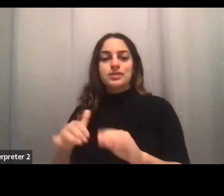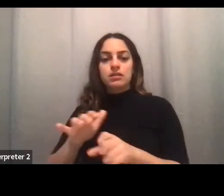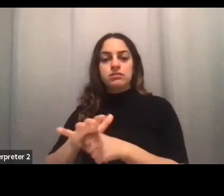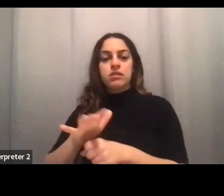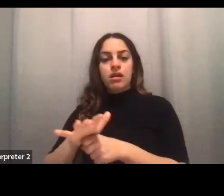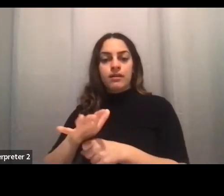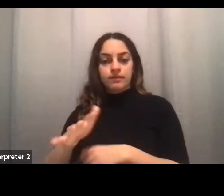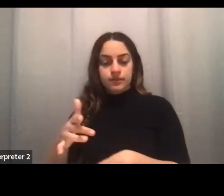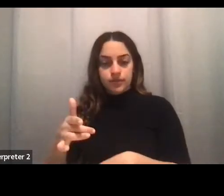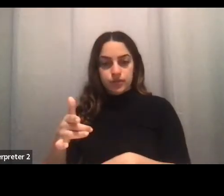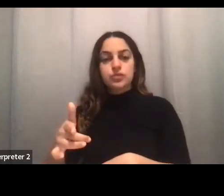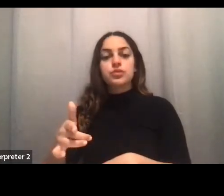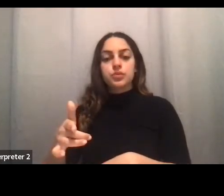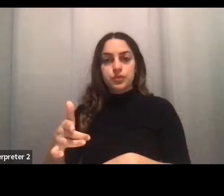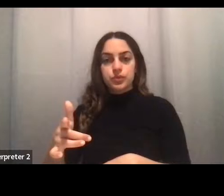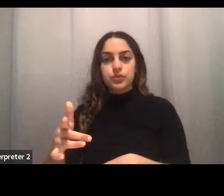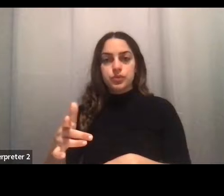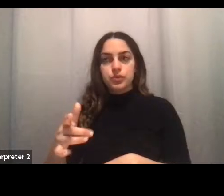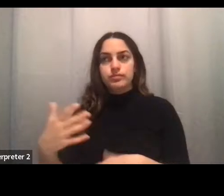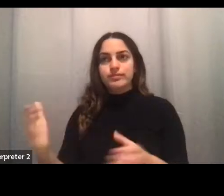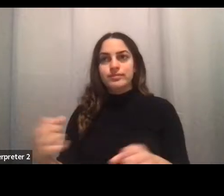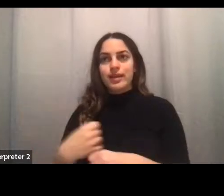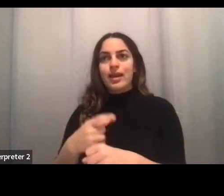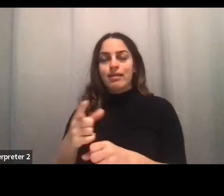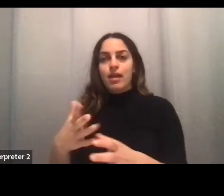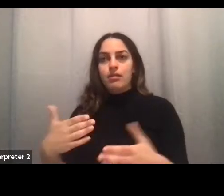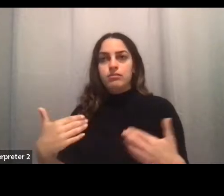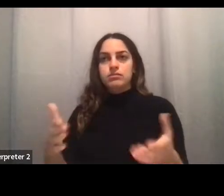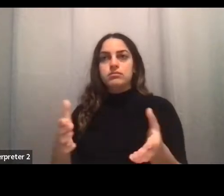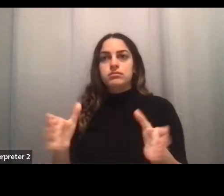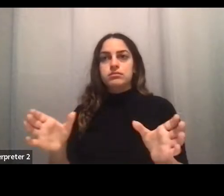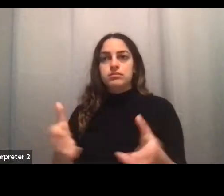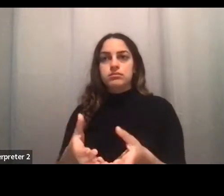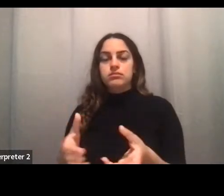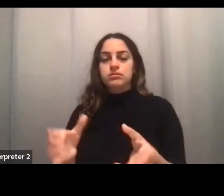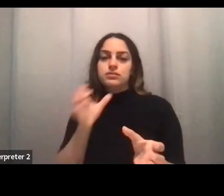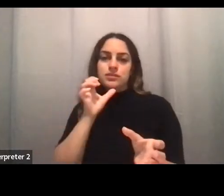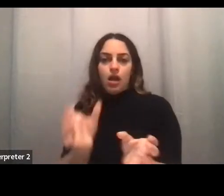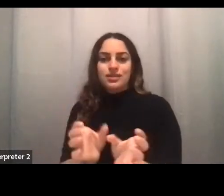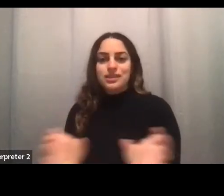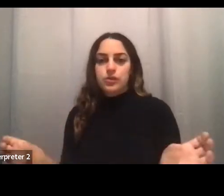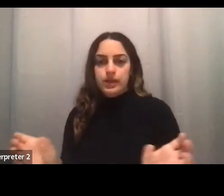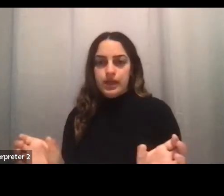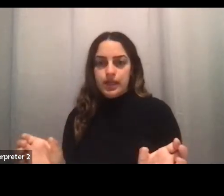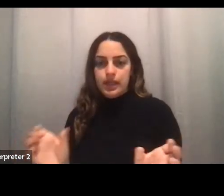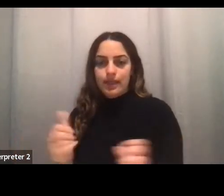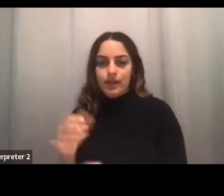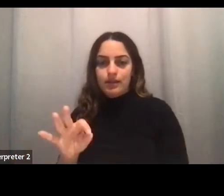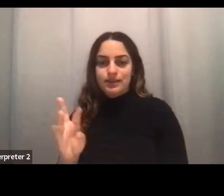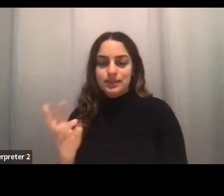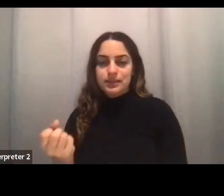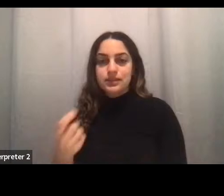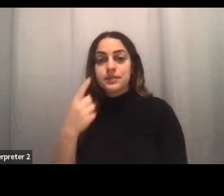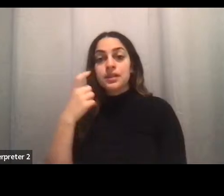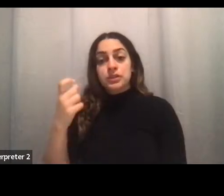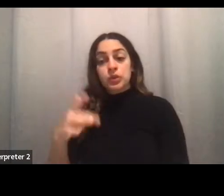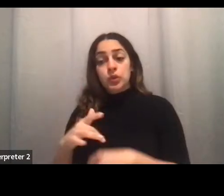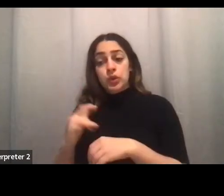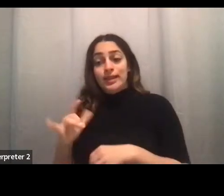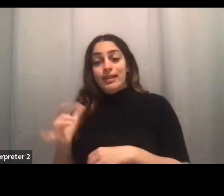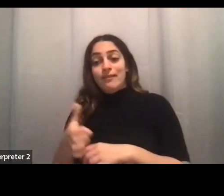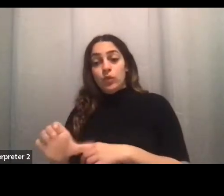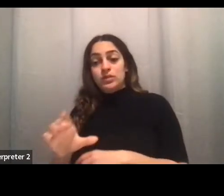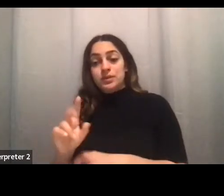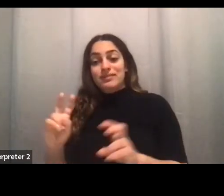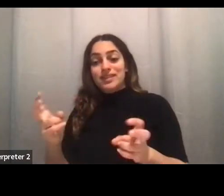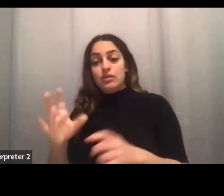unions to desegregate in the mid-1960s because early on enforcement of title vii law relied on